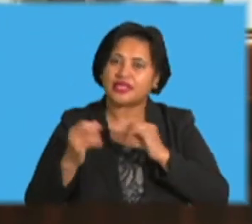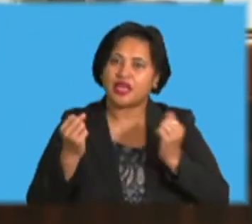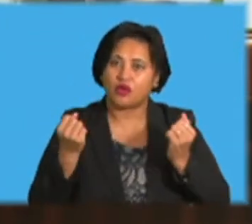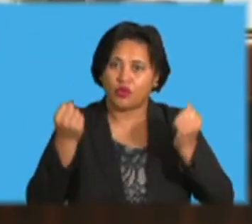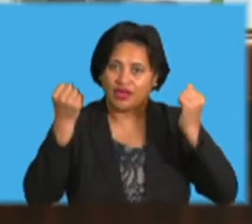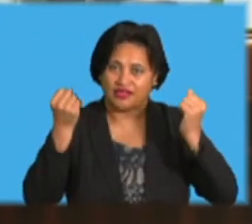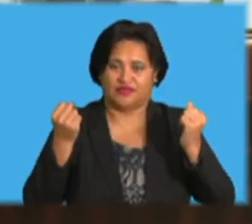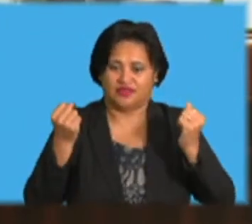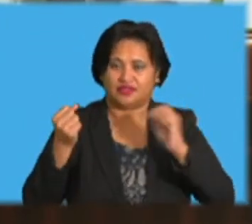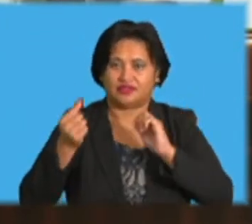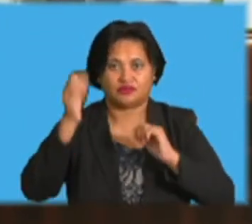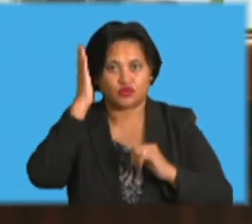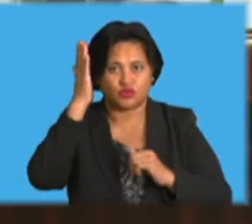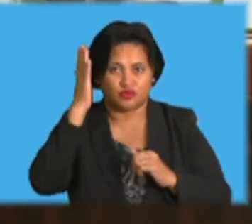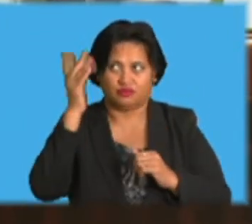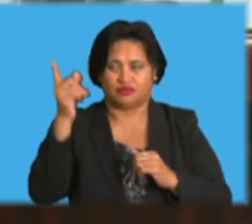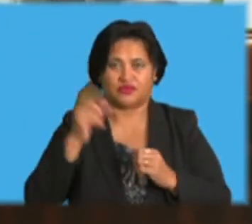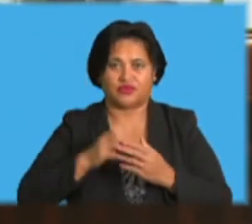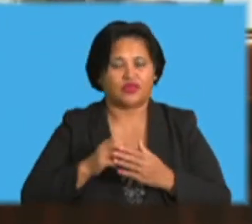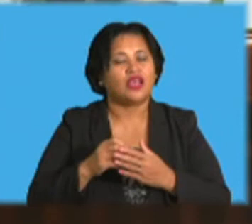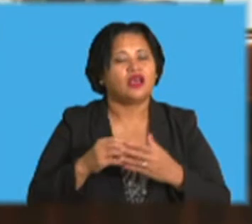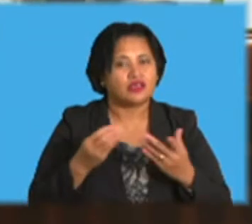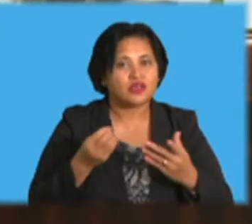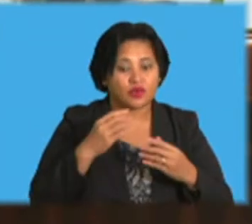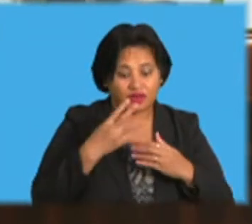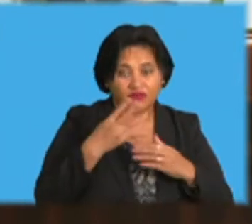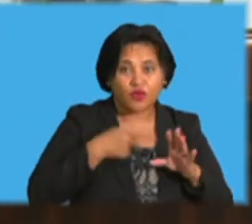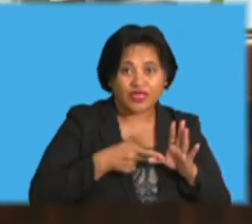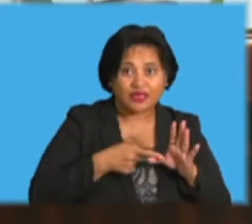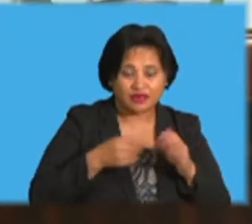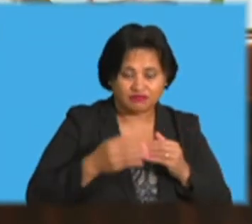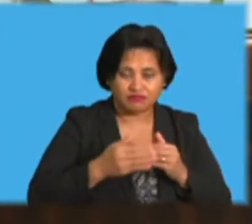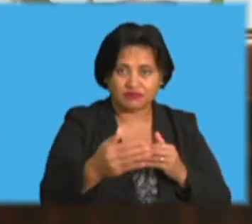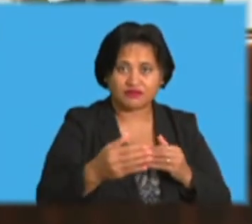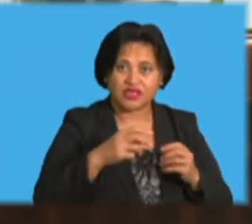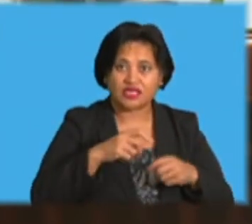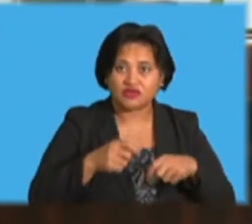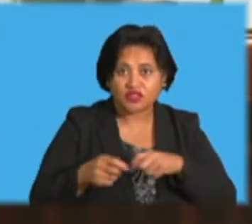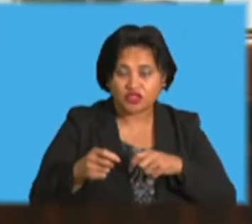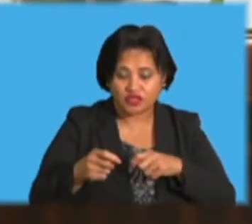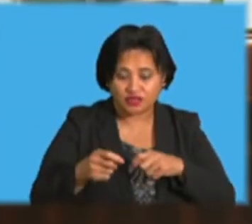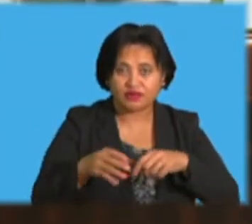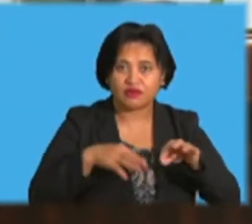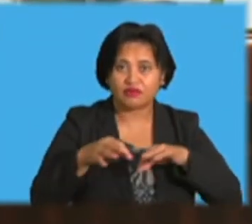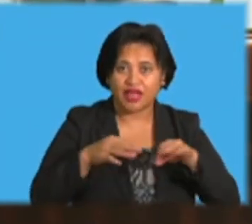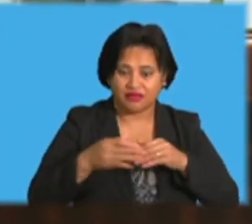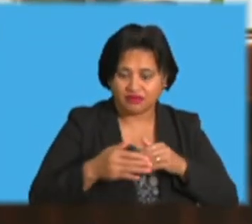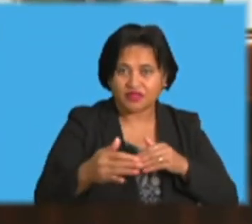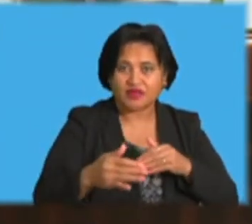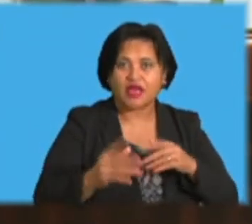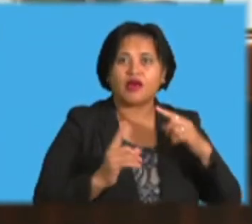Speaker, in developing a 4-year strategic plan with clear targets and outcomes, and in the implementing of good